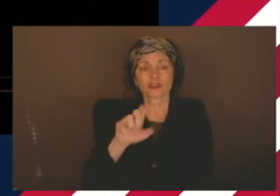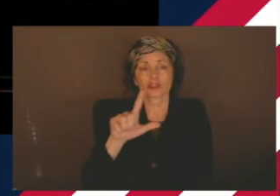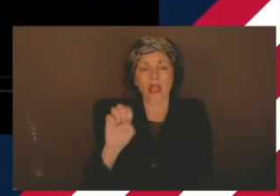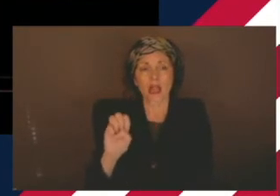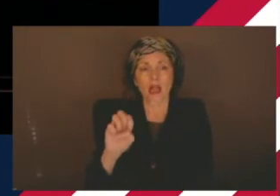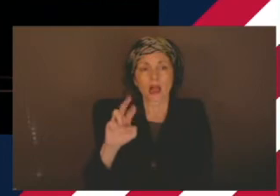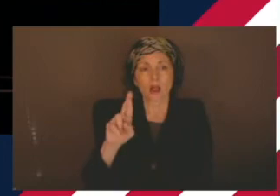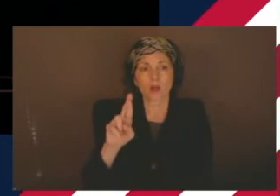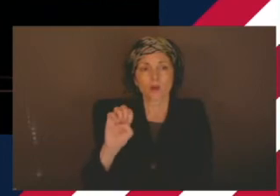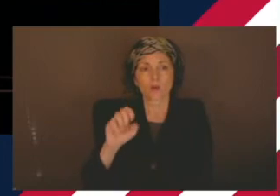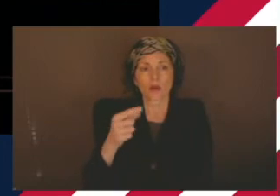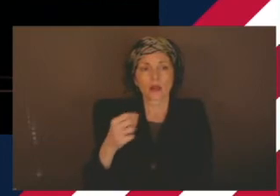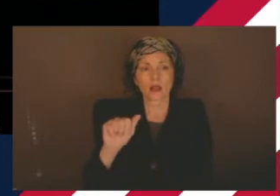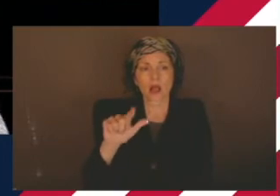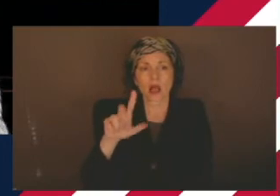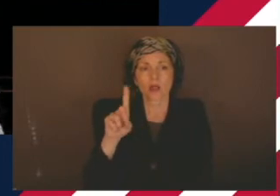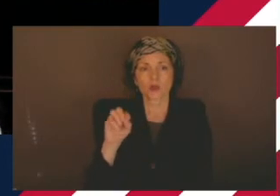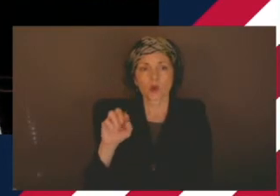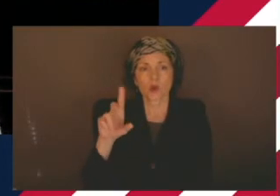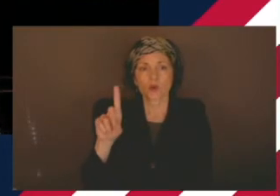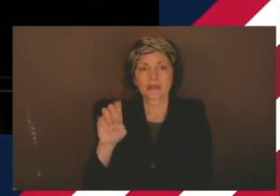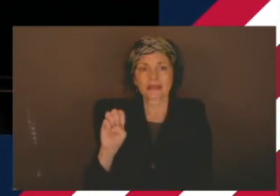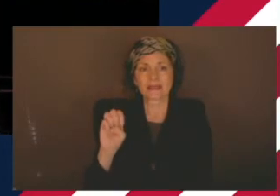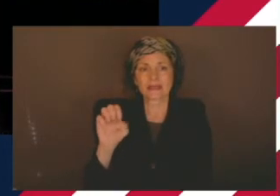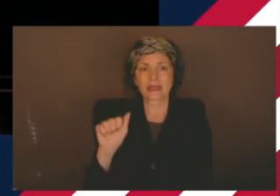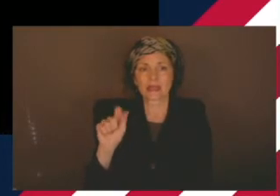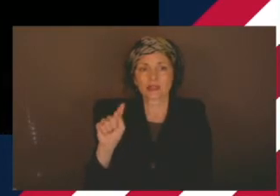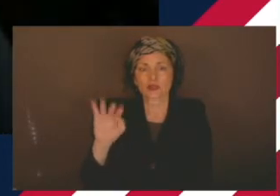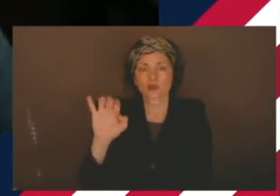Environment and Climate Crisis.